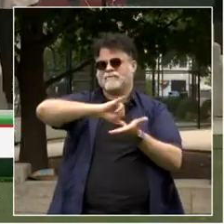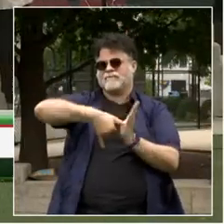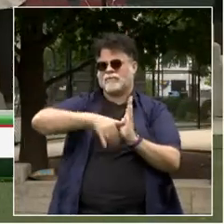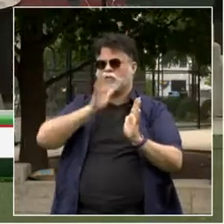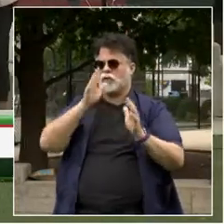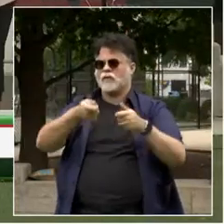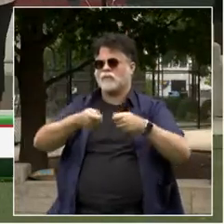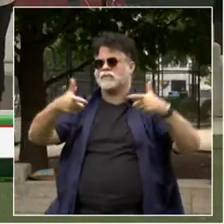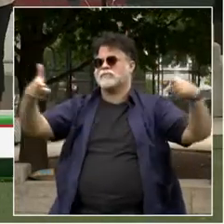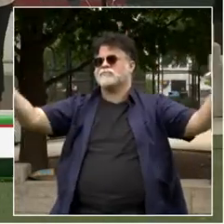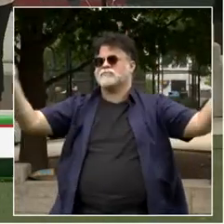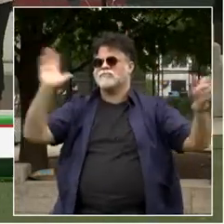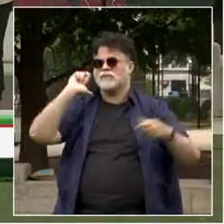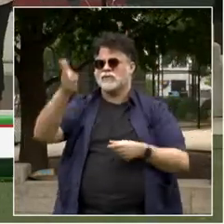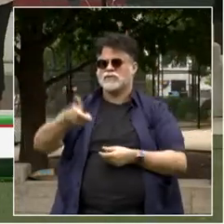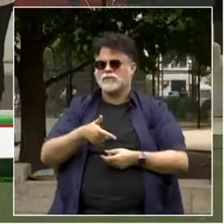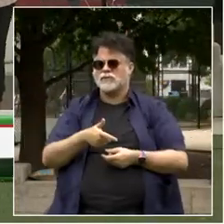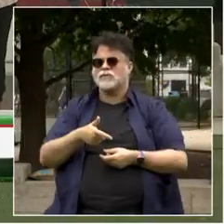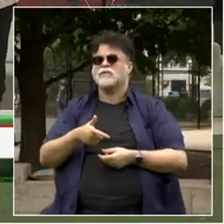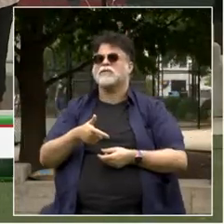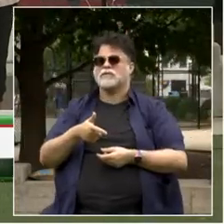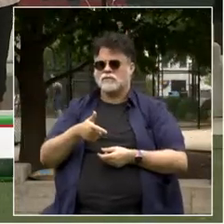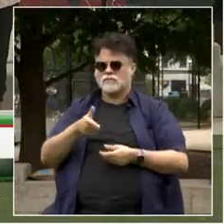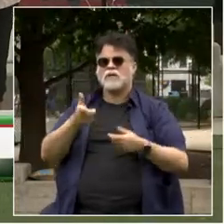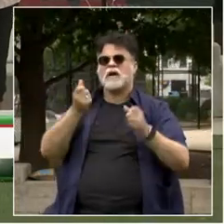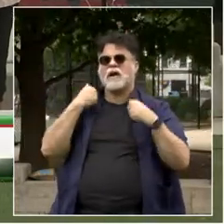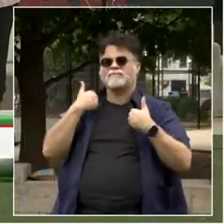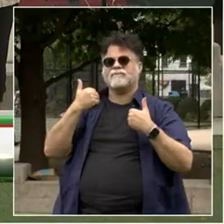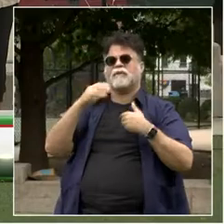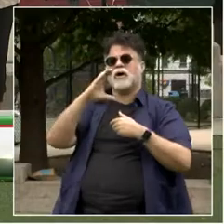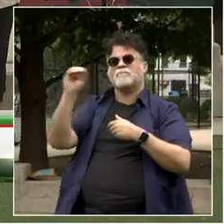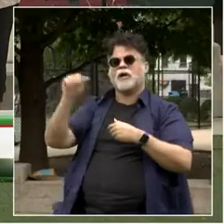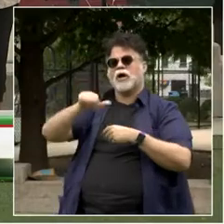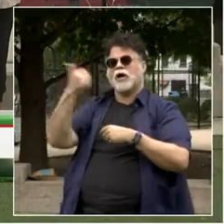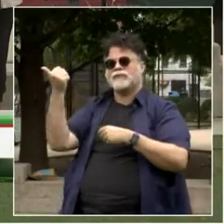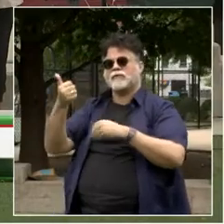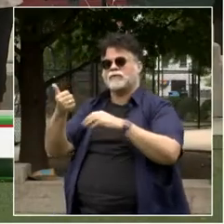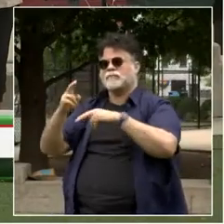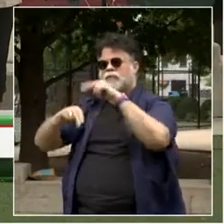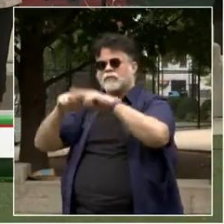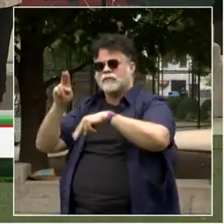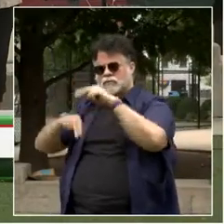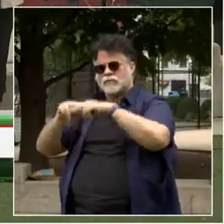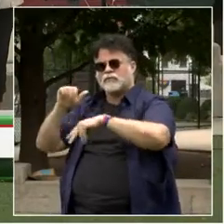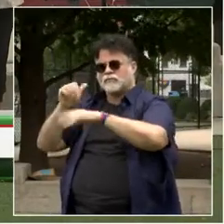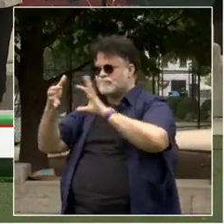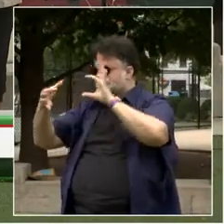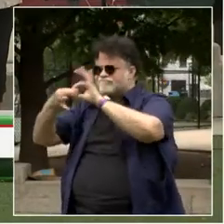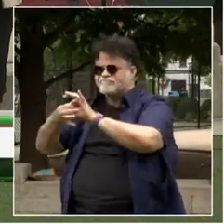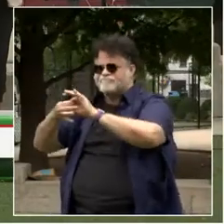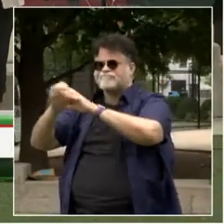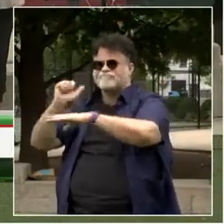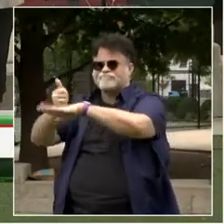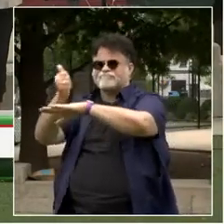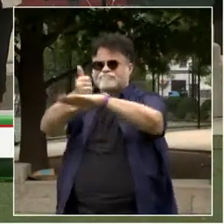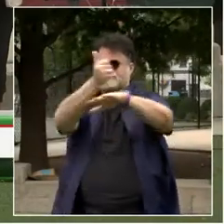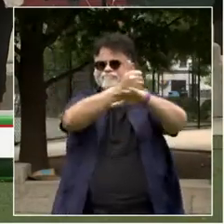my capital construction team, who will be working shoulder to shoulder with the team to get this space ready for the summer